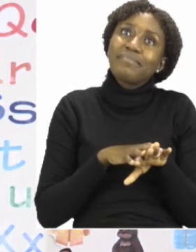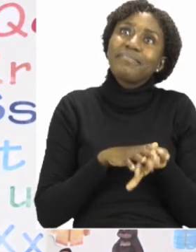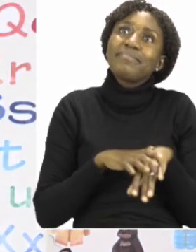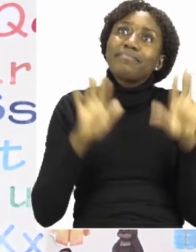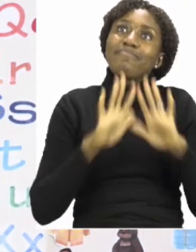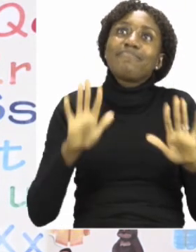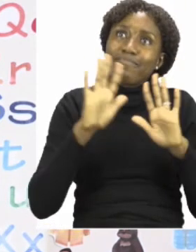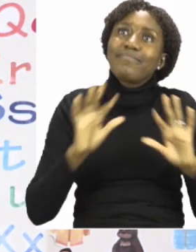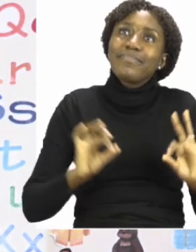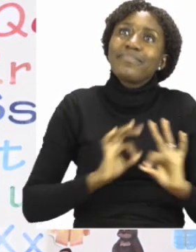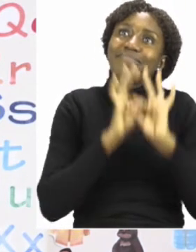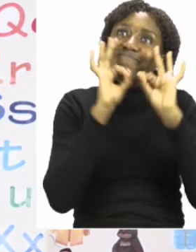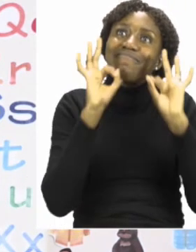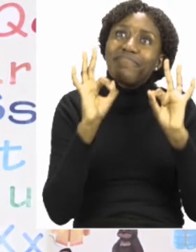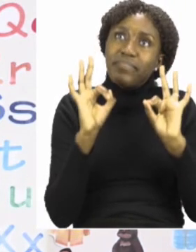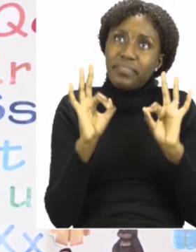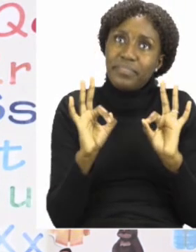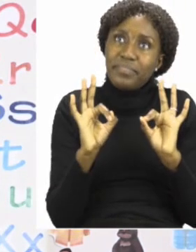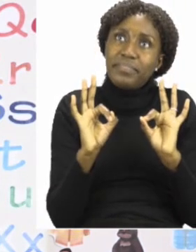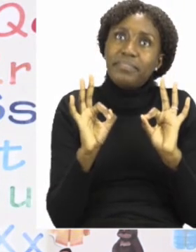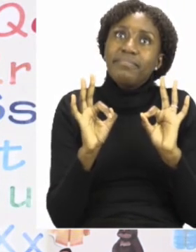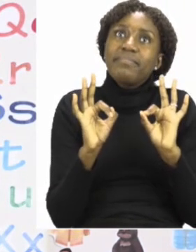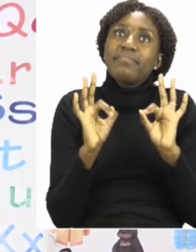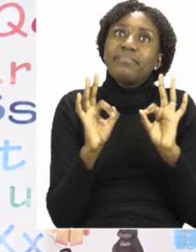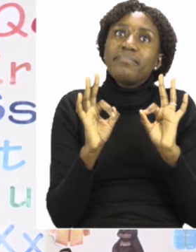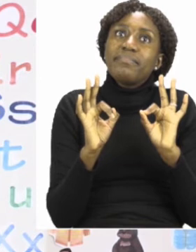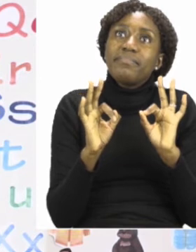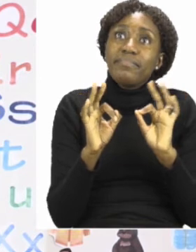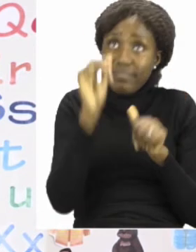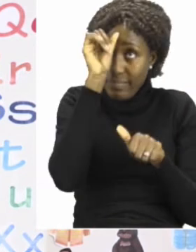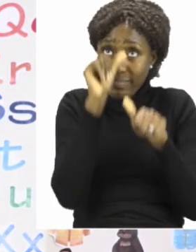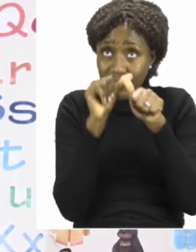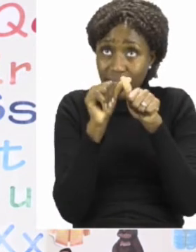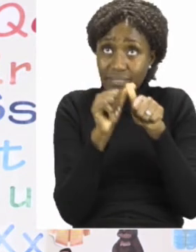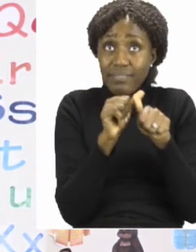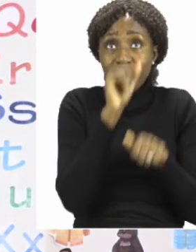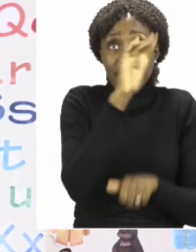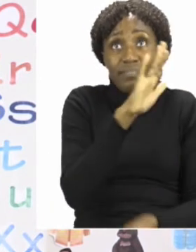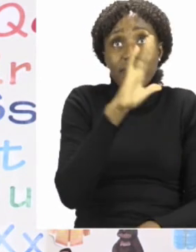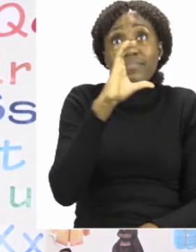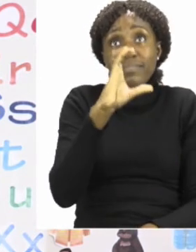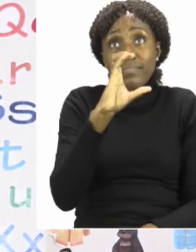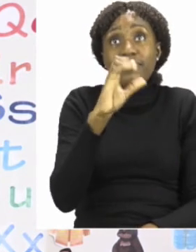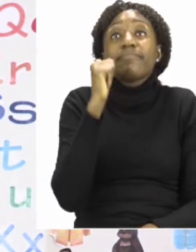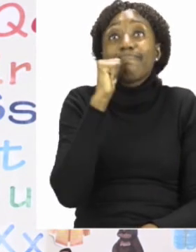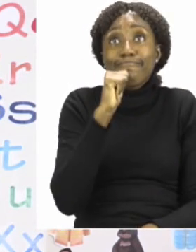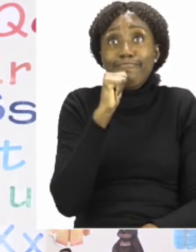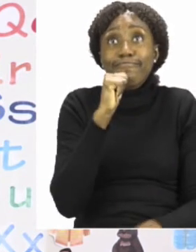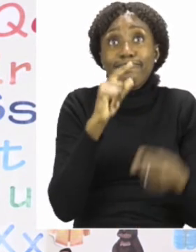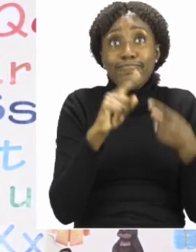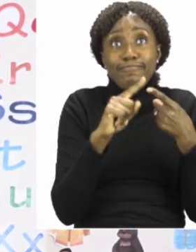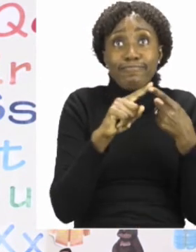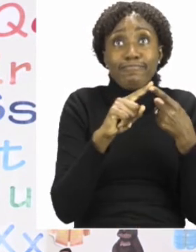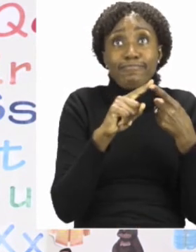for each of the coins. Remember, our 5-cent coin will use yellow. And